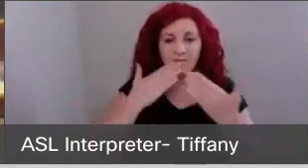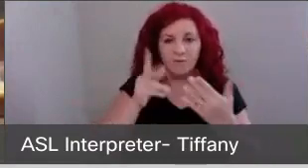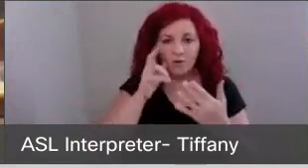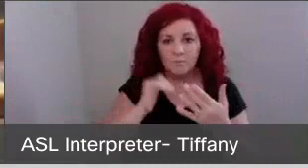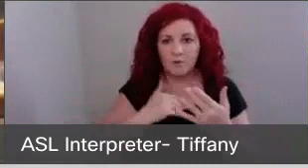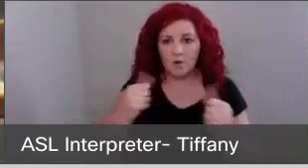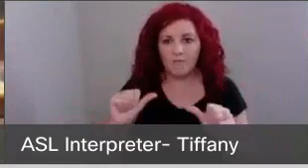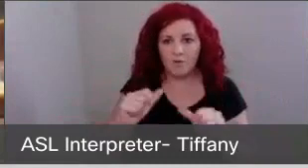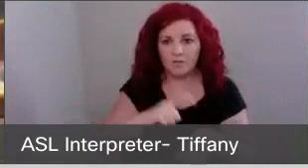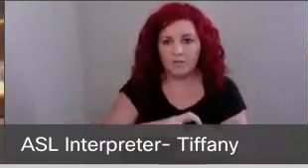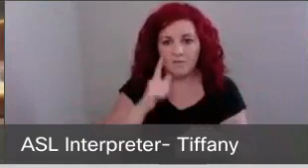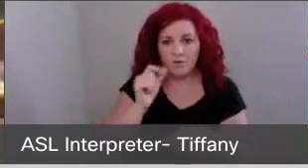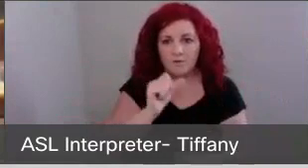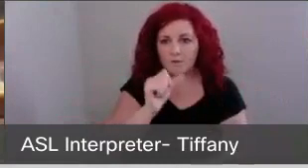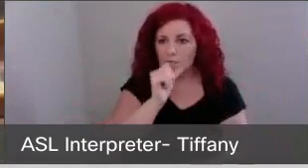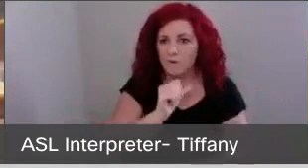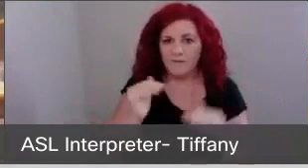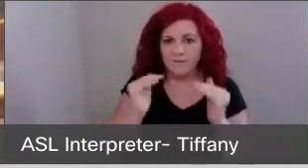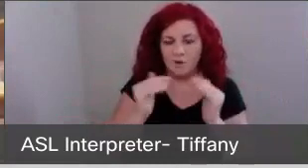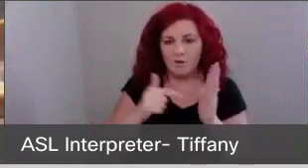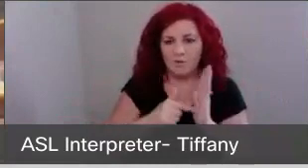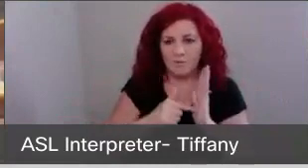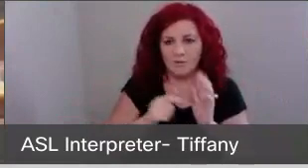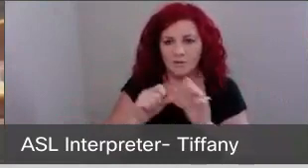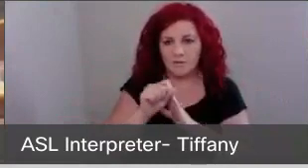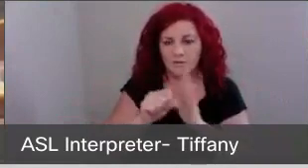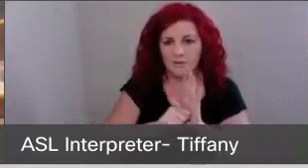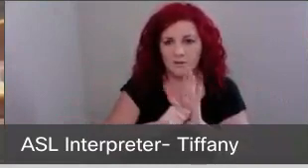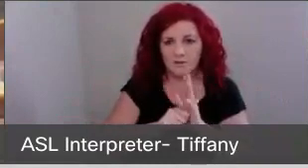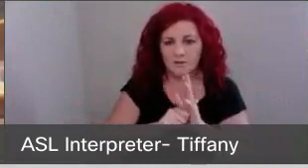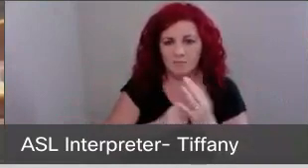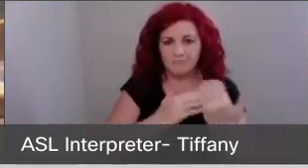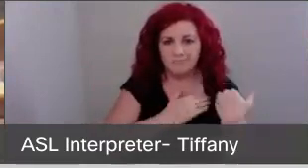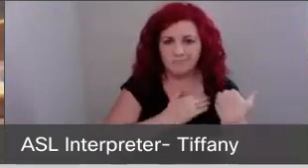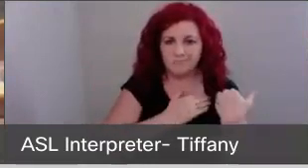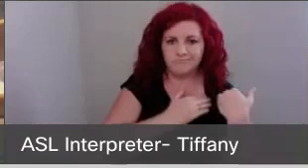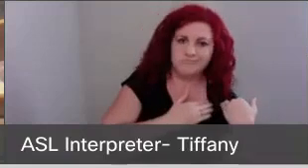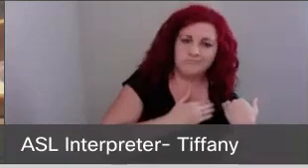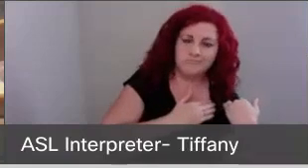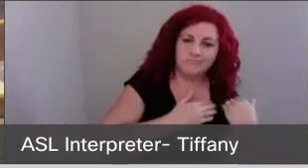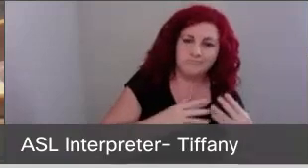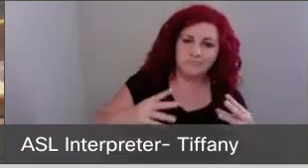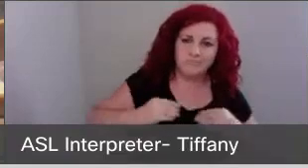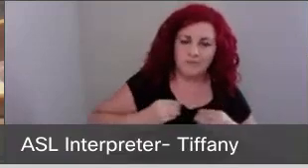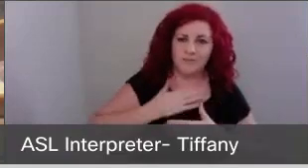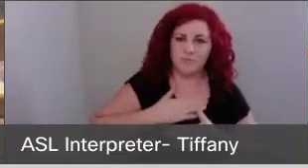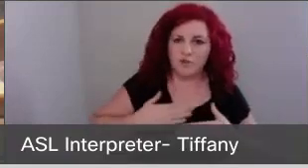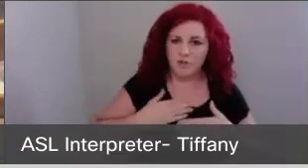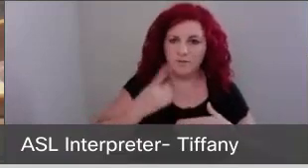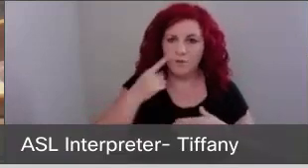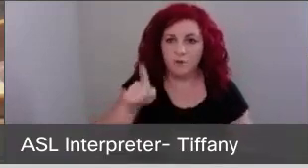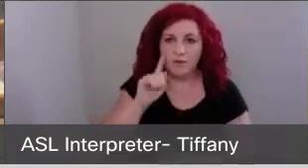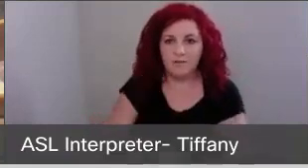and time to make Arizona a fairly representative state. It is a heavy burden that you all have taken, and I appreciate all of you for that. Thank